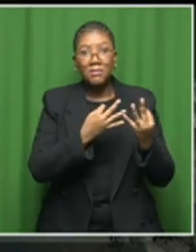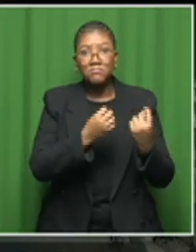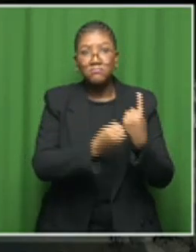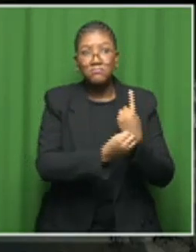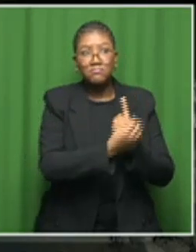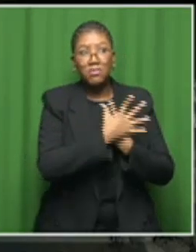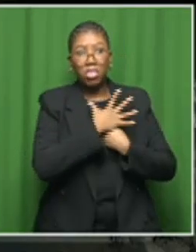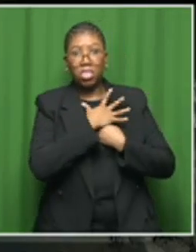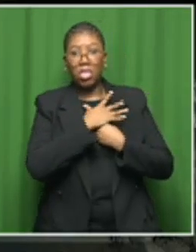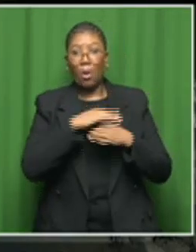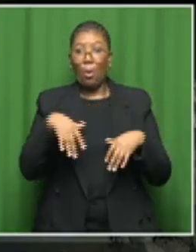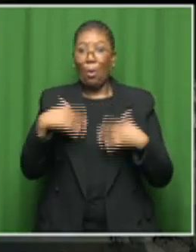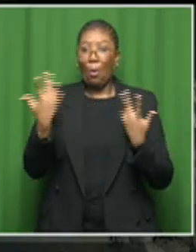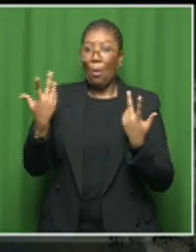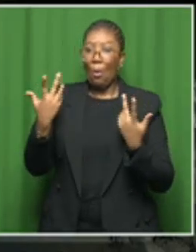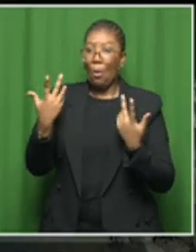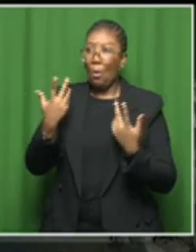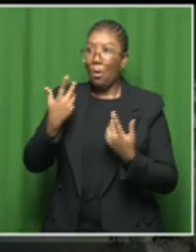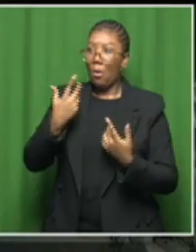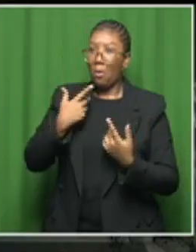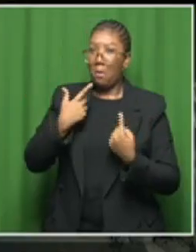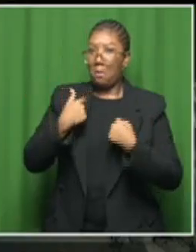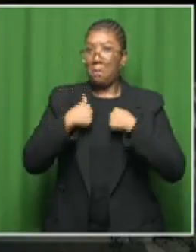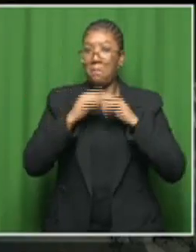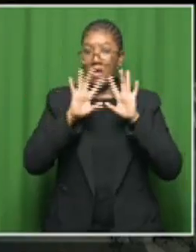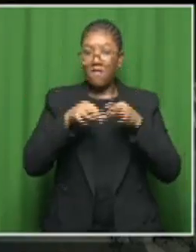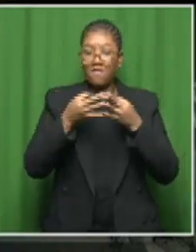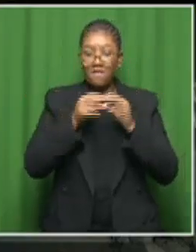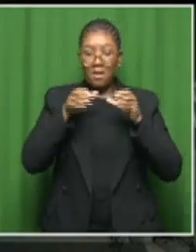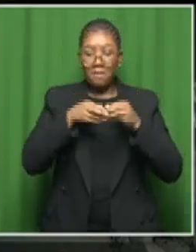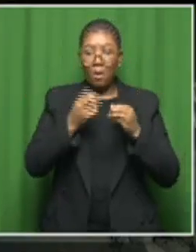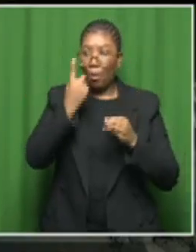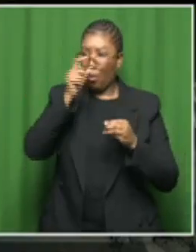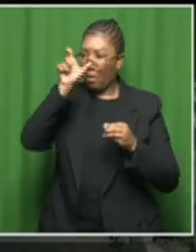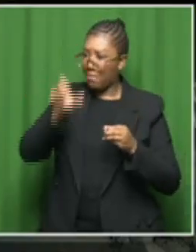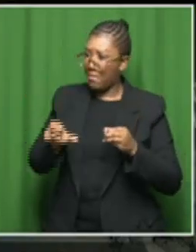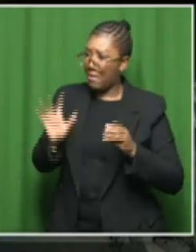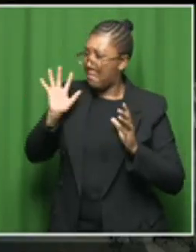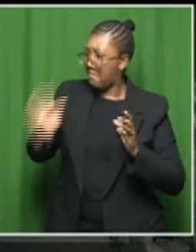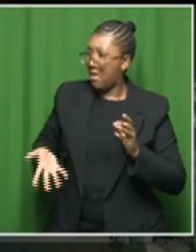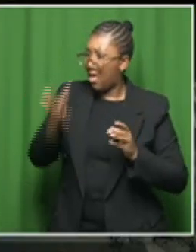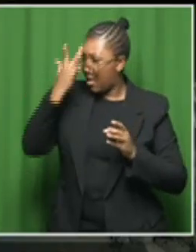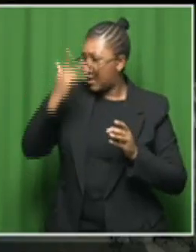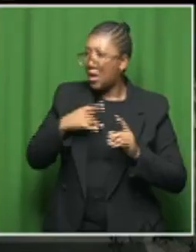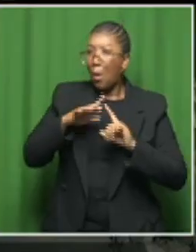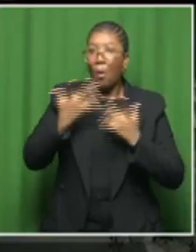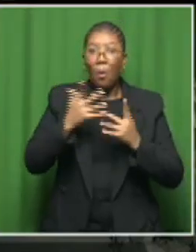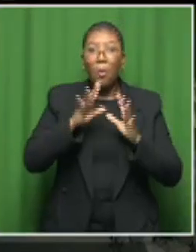just developed? I mean, talk to us about the history of this, and if you have this in your family as well.